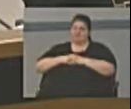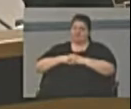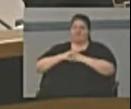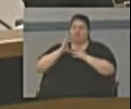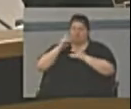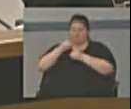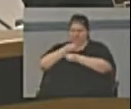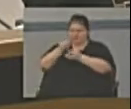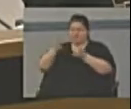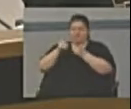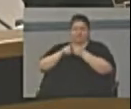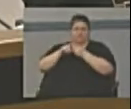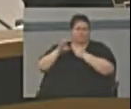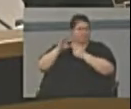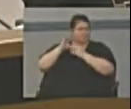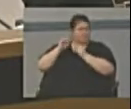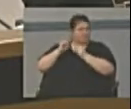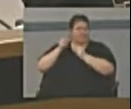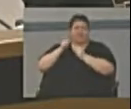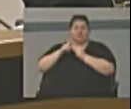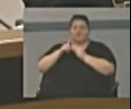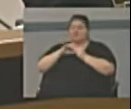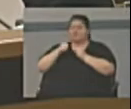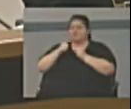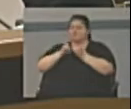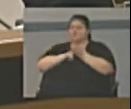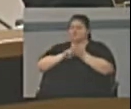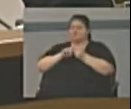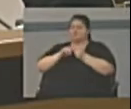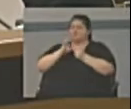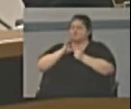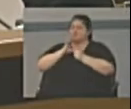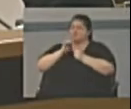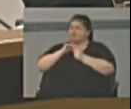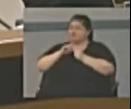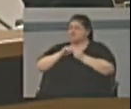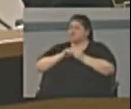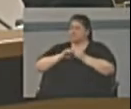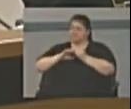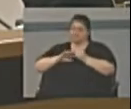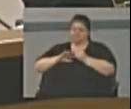Have no one else signed up to speak on this agenda item? Is there anyone else wishing to speak?